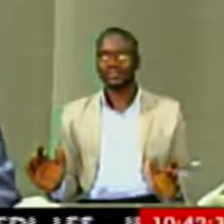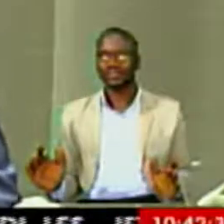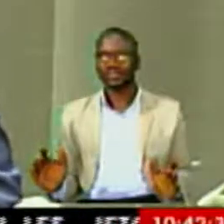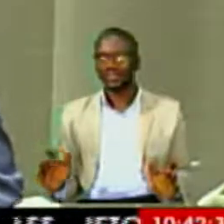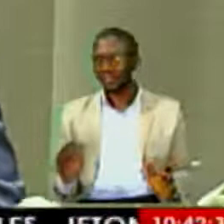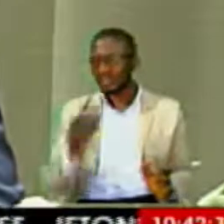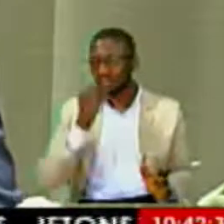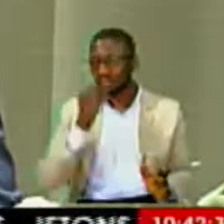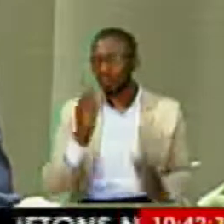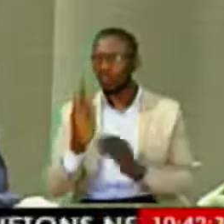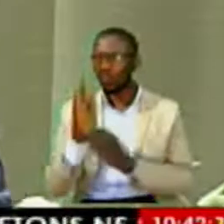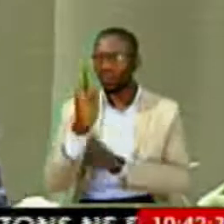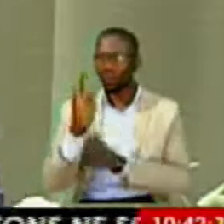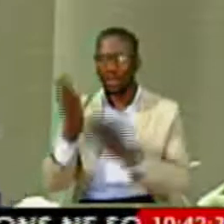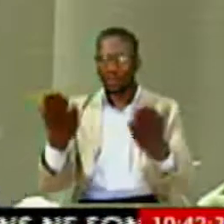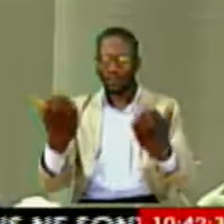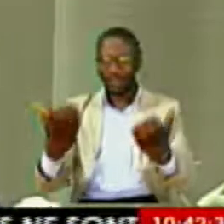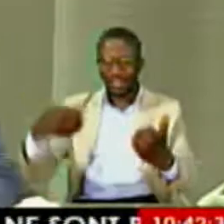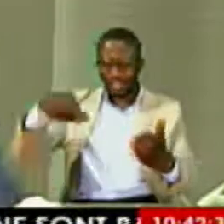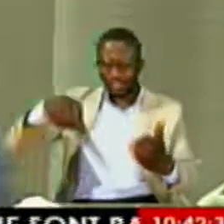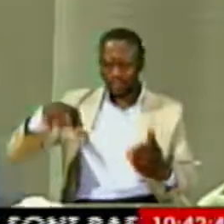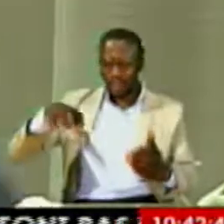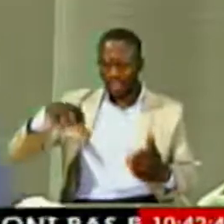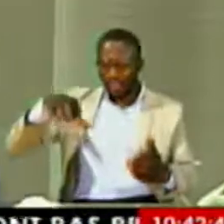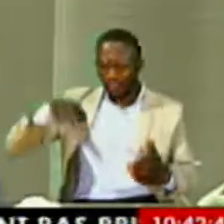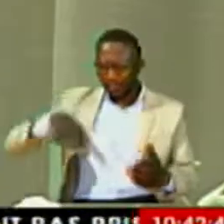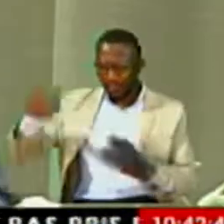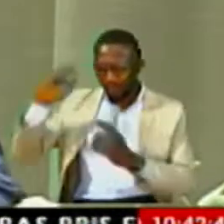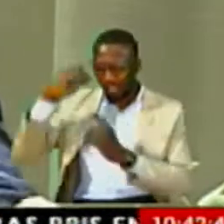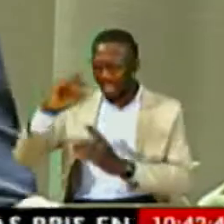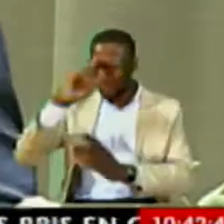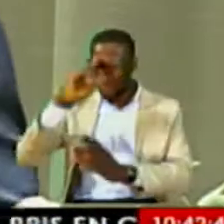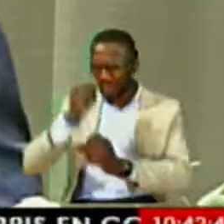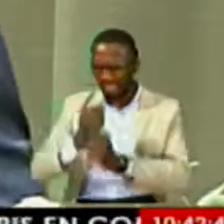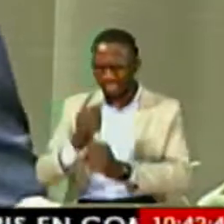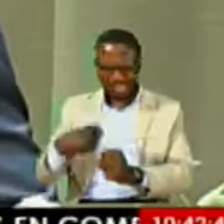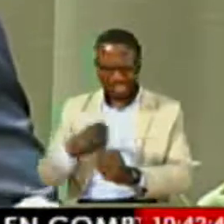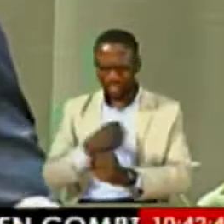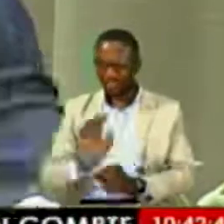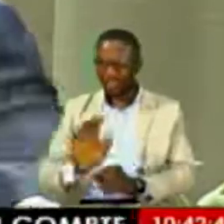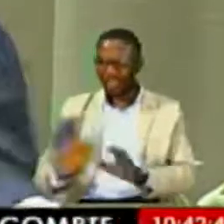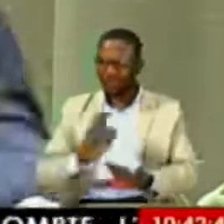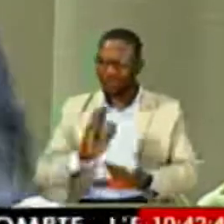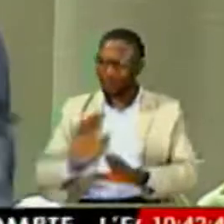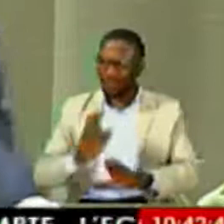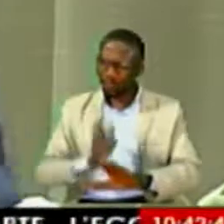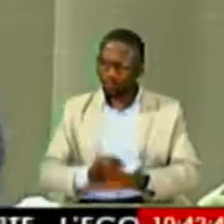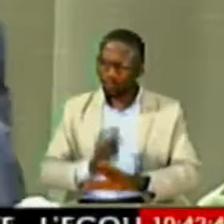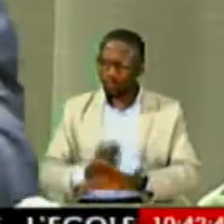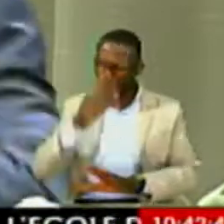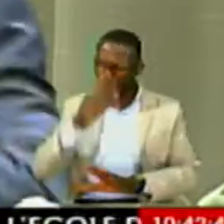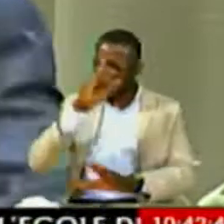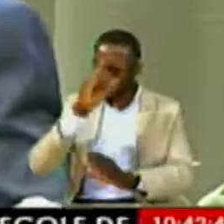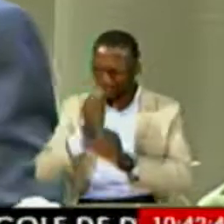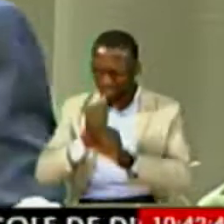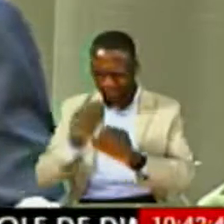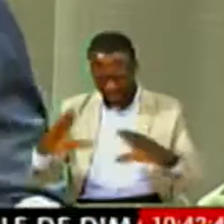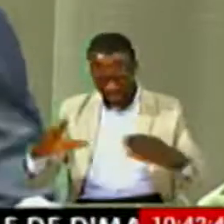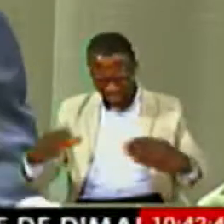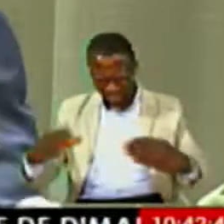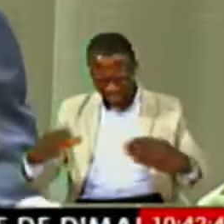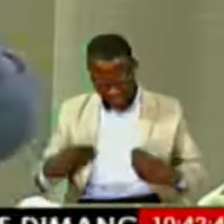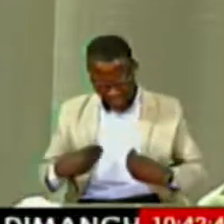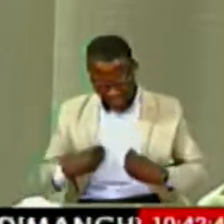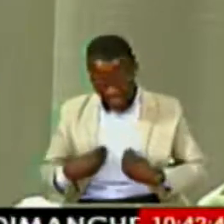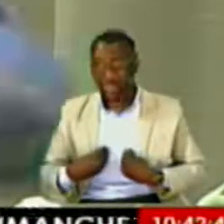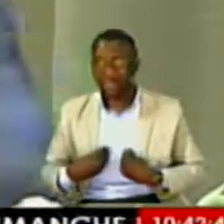enfants puissent croire. God wants his children to believe. Nous devons nous efforcer à croire. We need to force ourselves to believe. Nous devons nous efforcer à accepter. We need to force ourselves to accept. Il y a